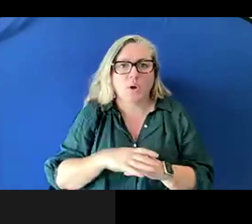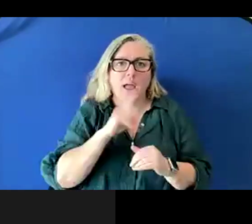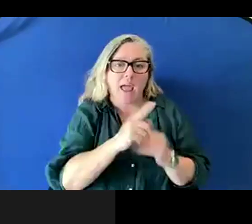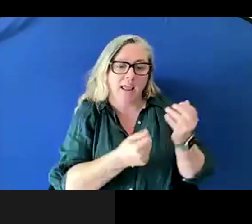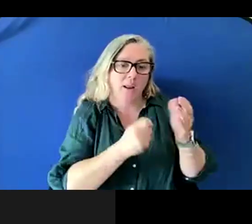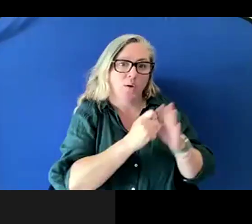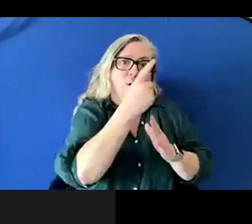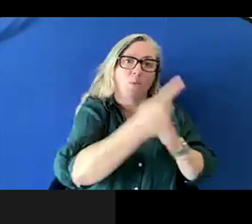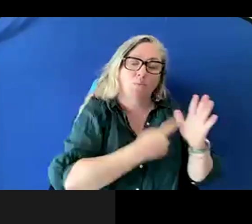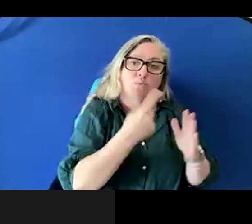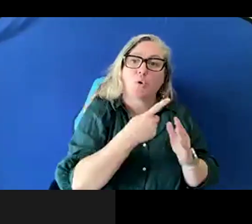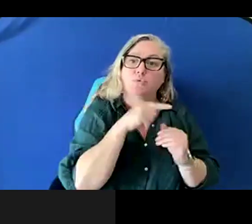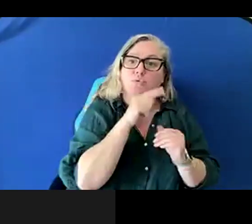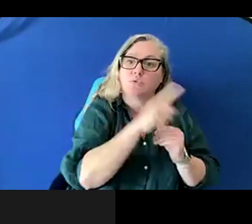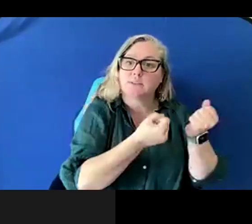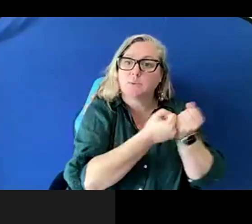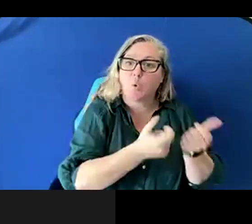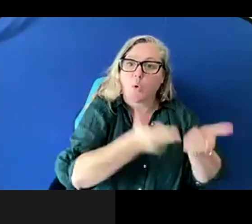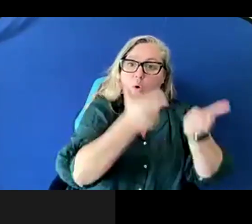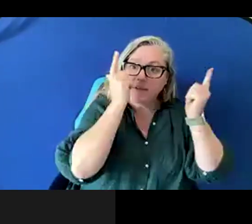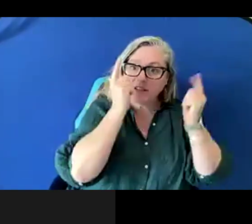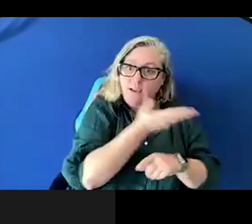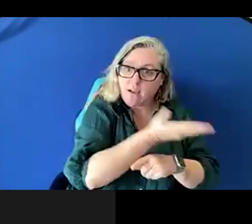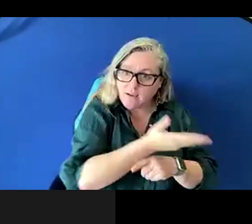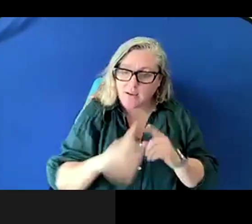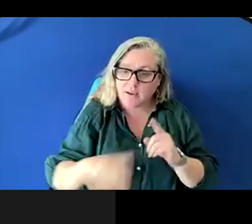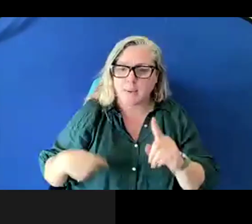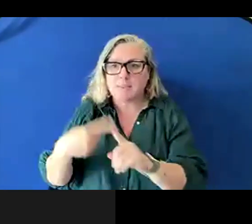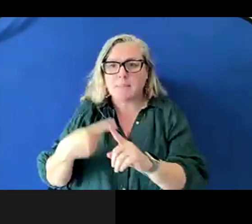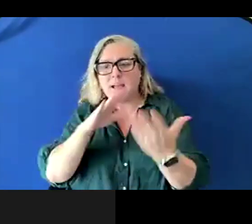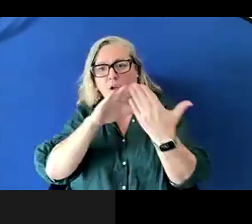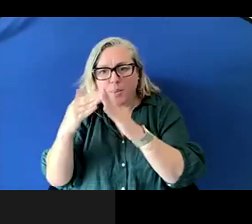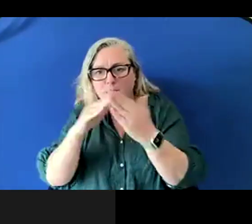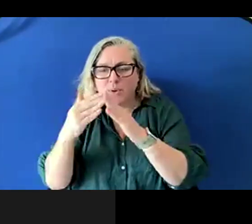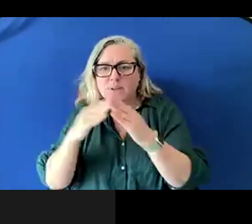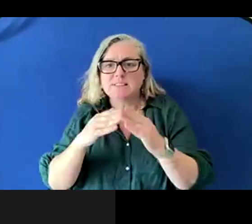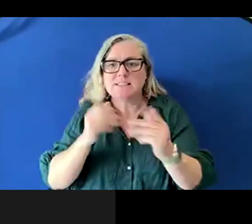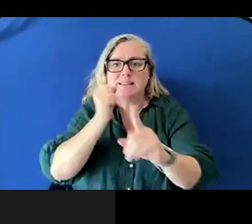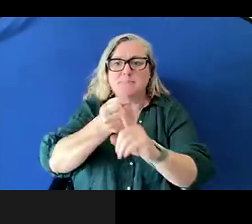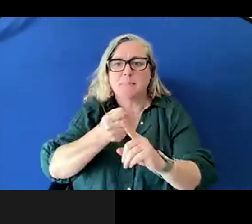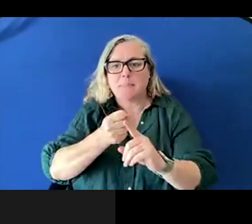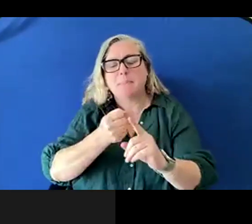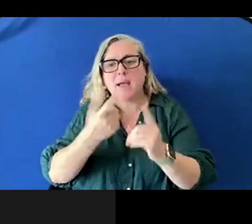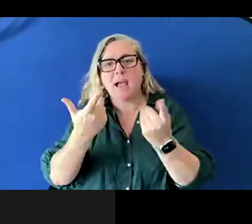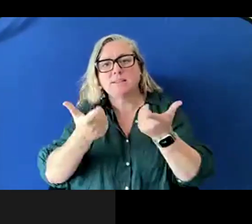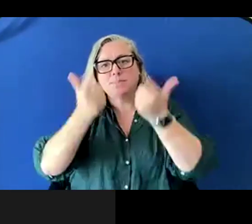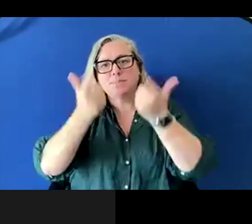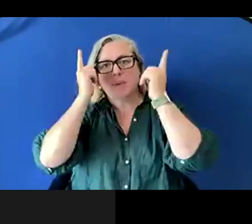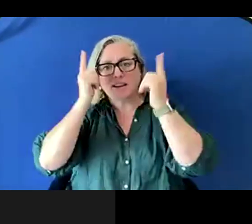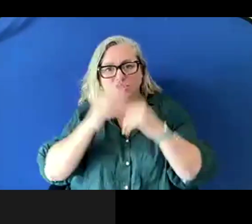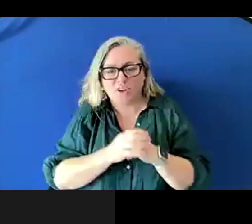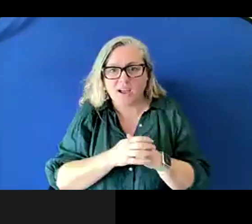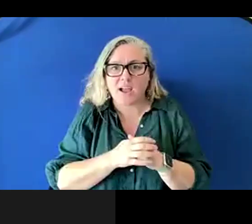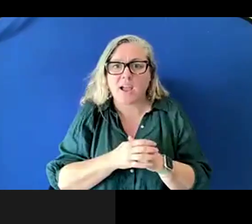officers, Summan. You'll also hear from our community impact manager, Sonia Regan. You'll hear from one of our